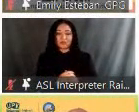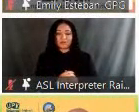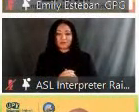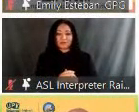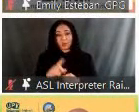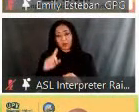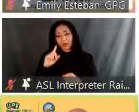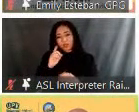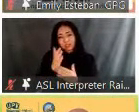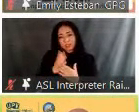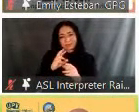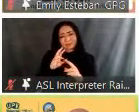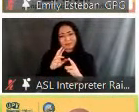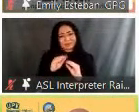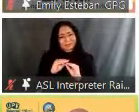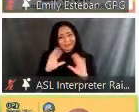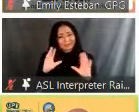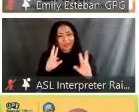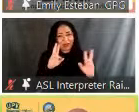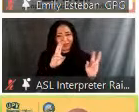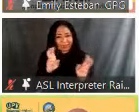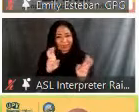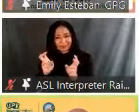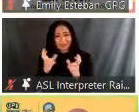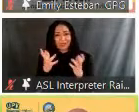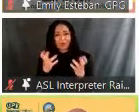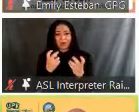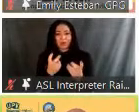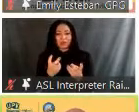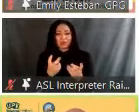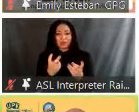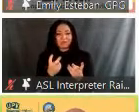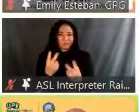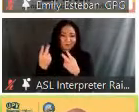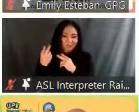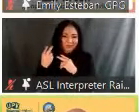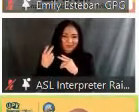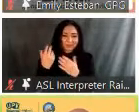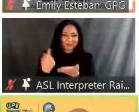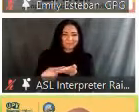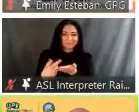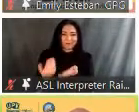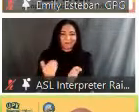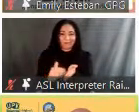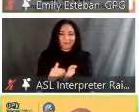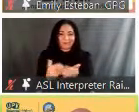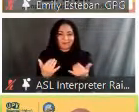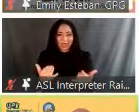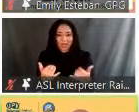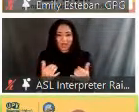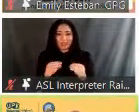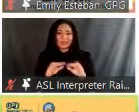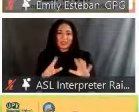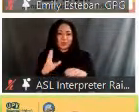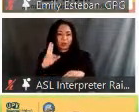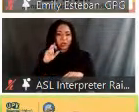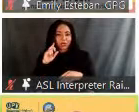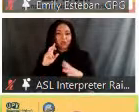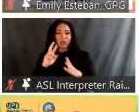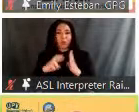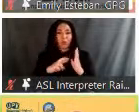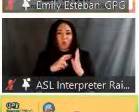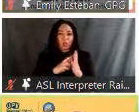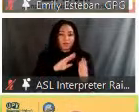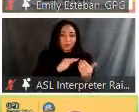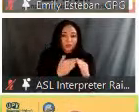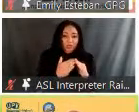some clear themes today that I'd like to reflect back now. So first, we clearly heard the role of community,